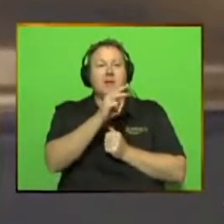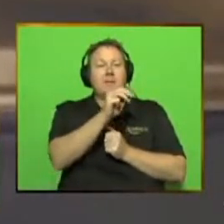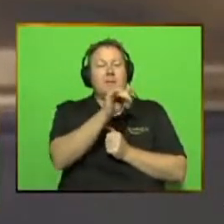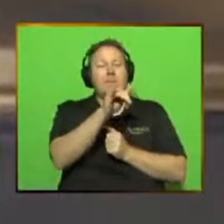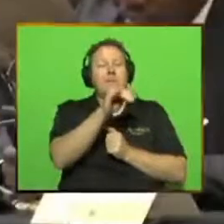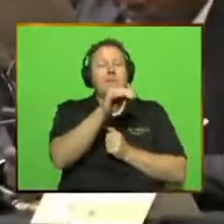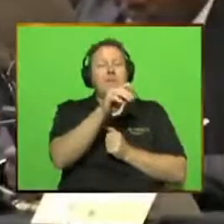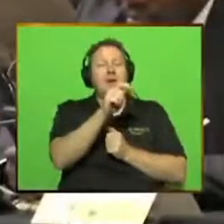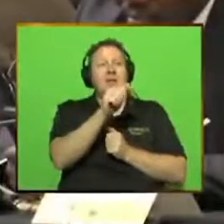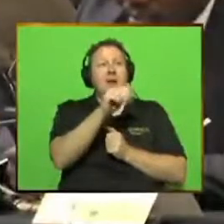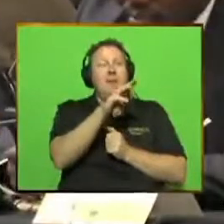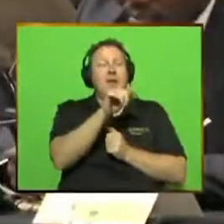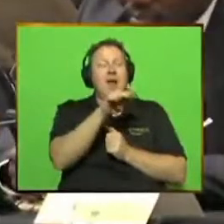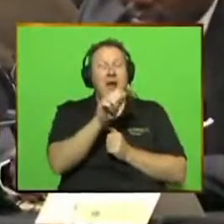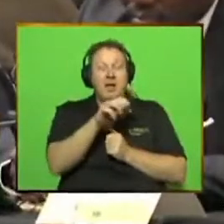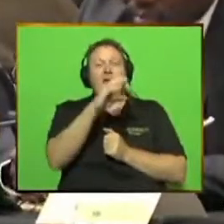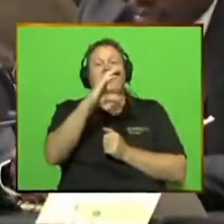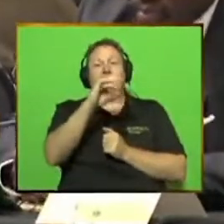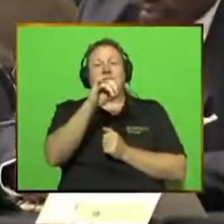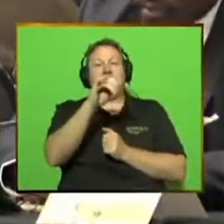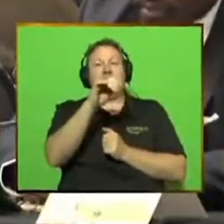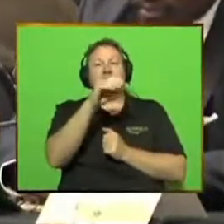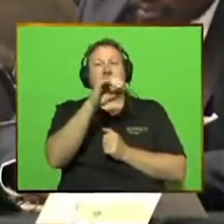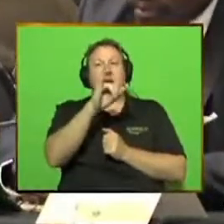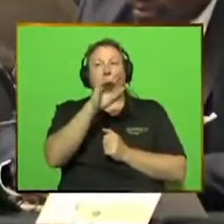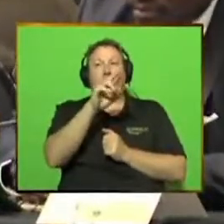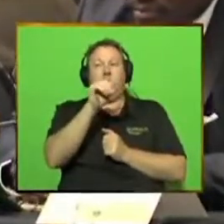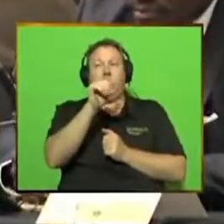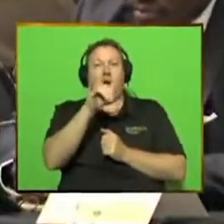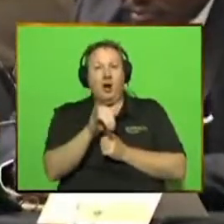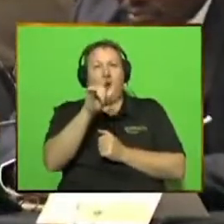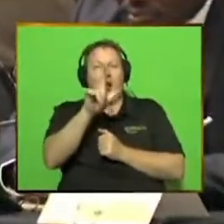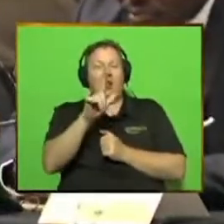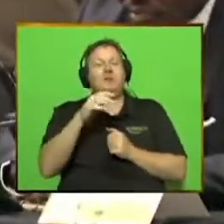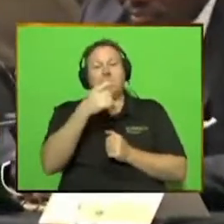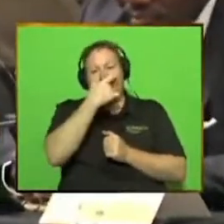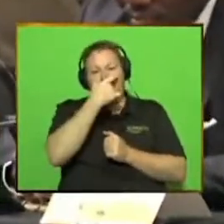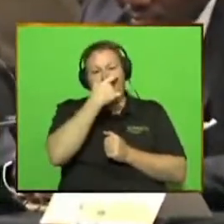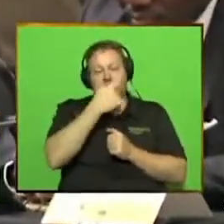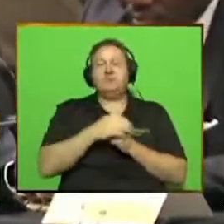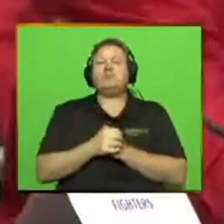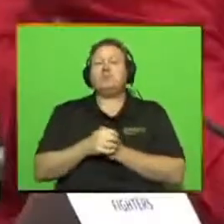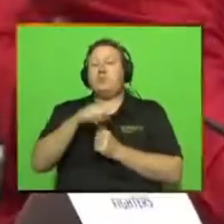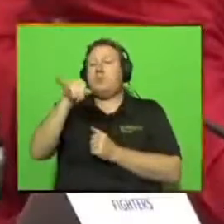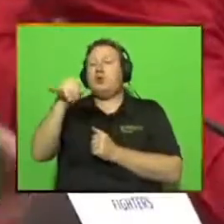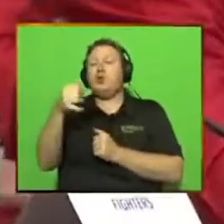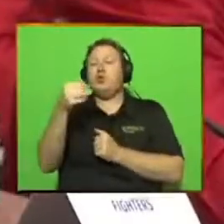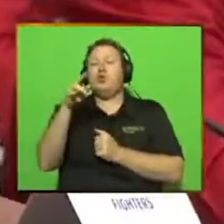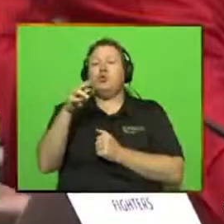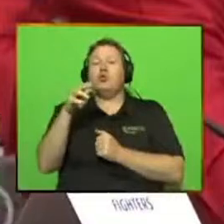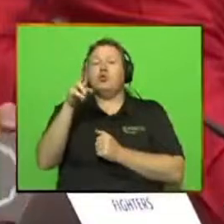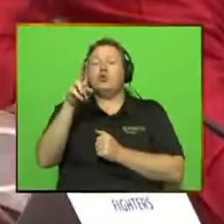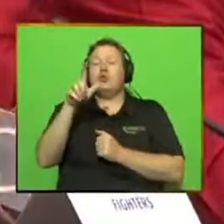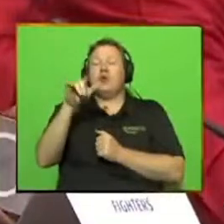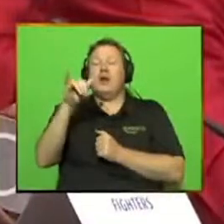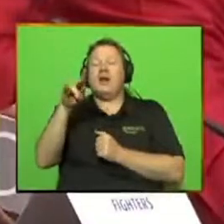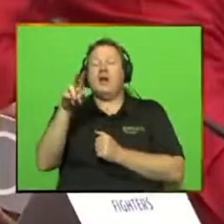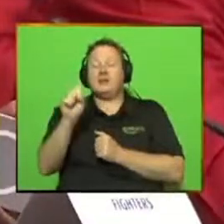Cyril Ramaphosa and Mr. Julius Silo